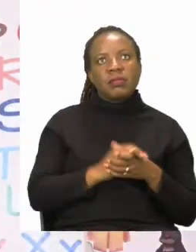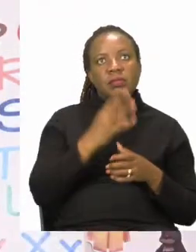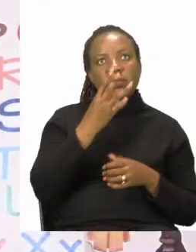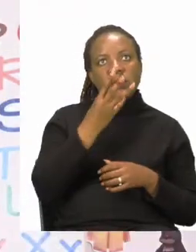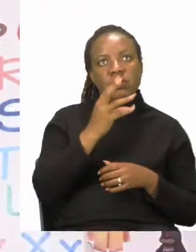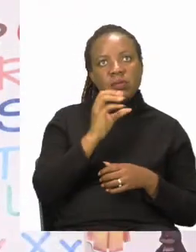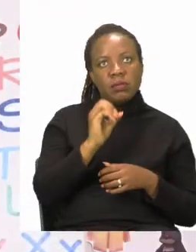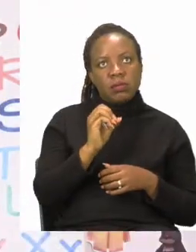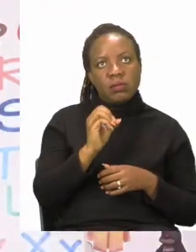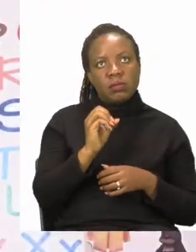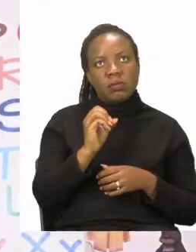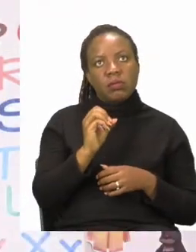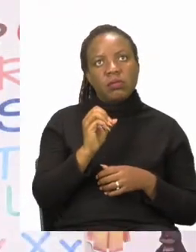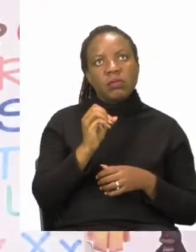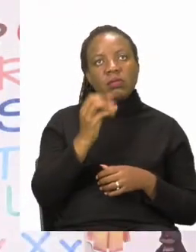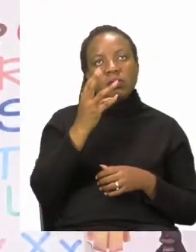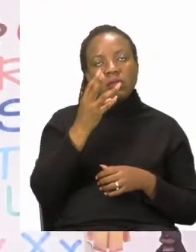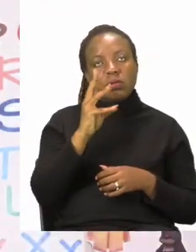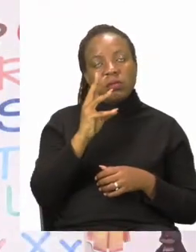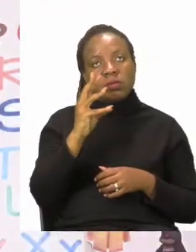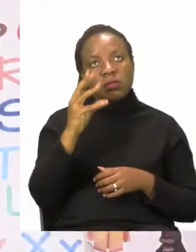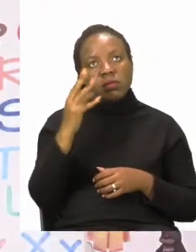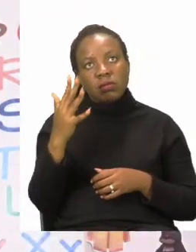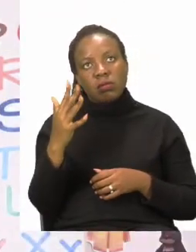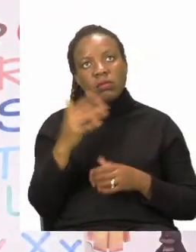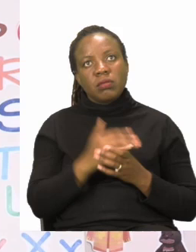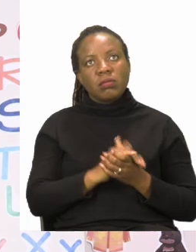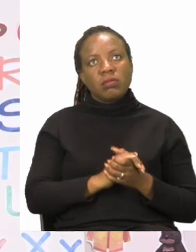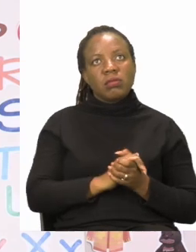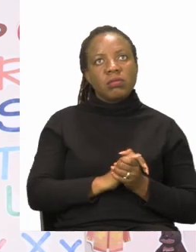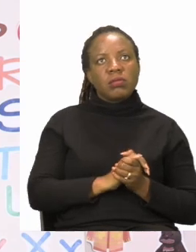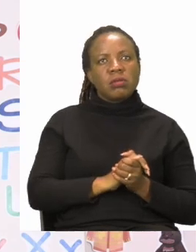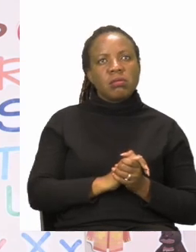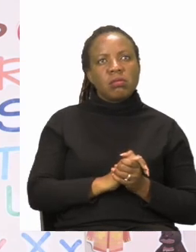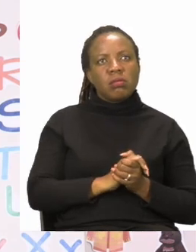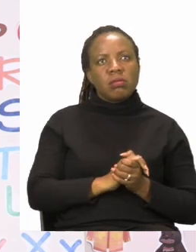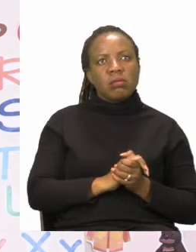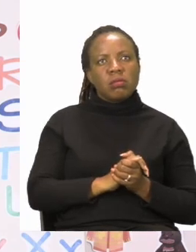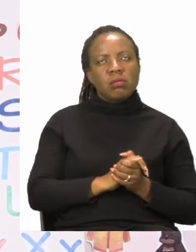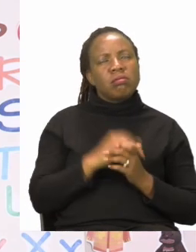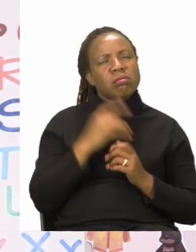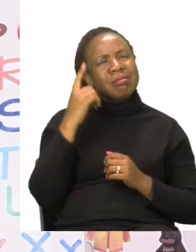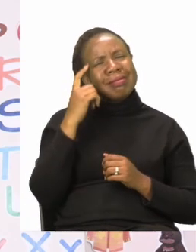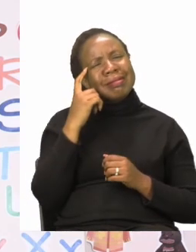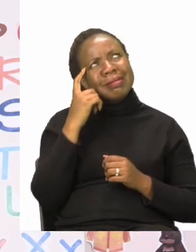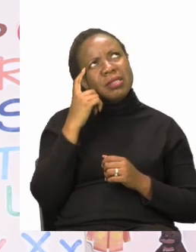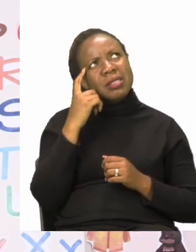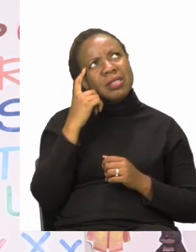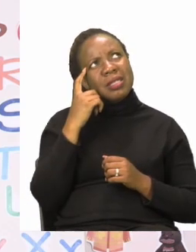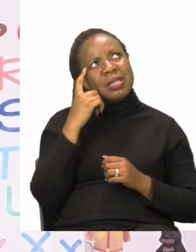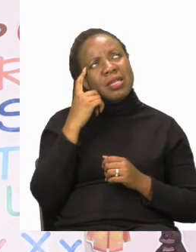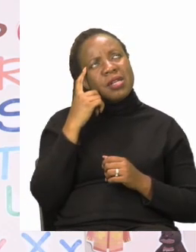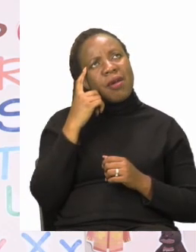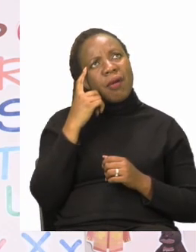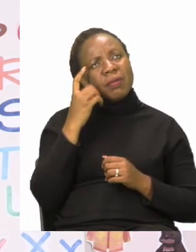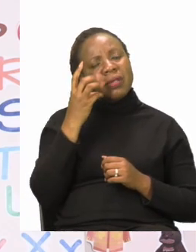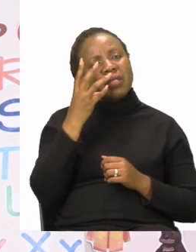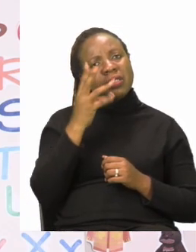60 and 65. Can you tell me what number you think will come after the